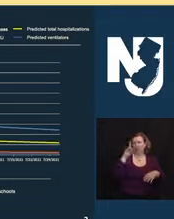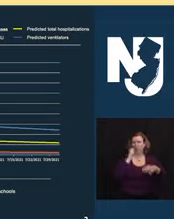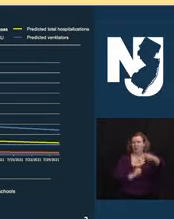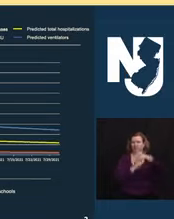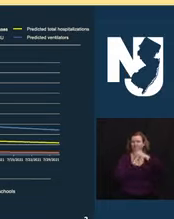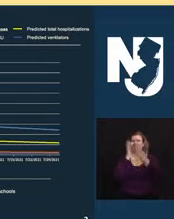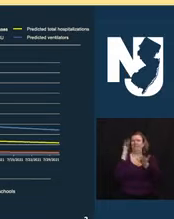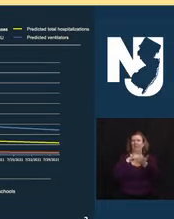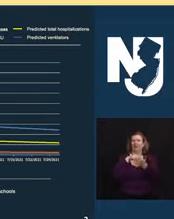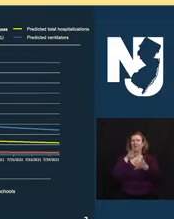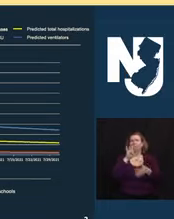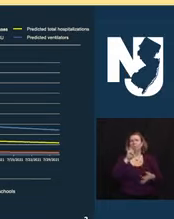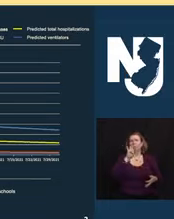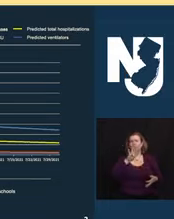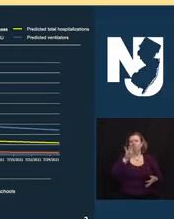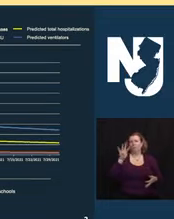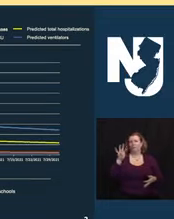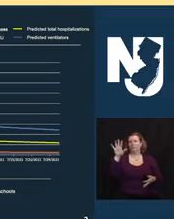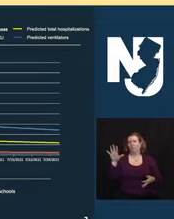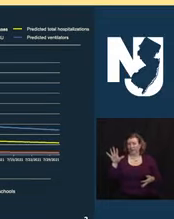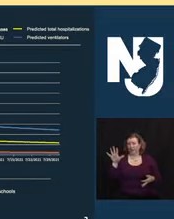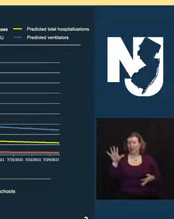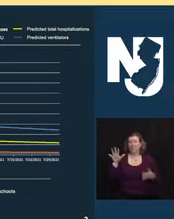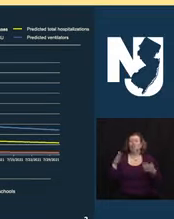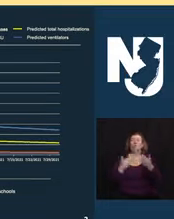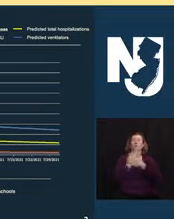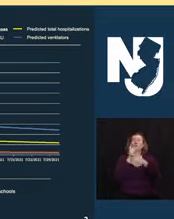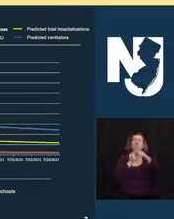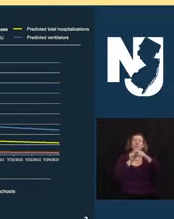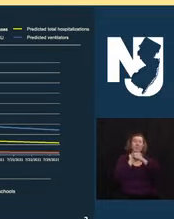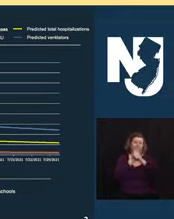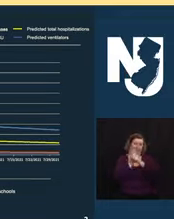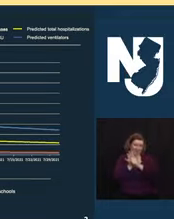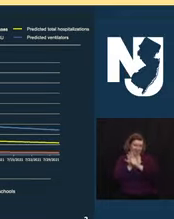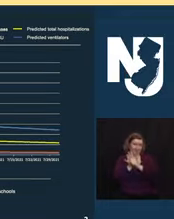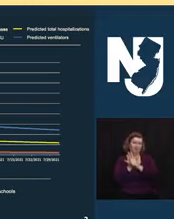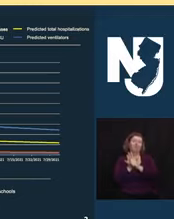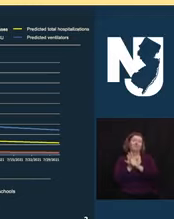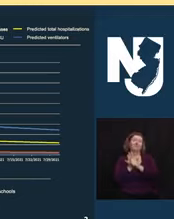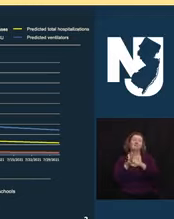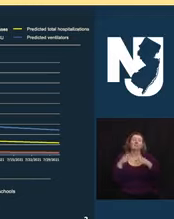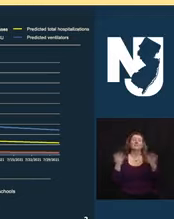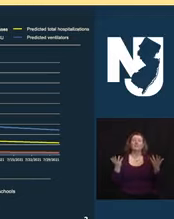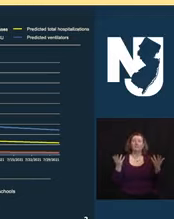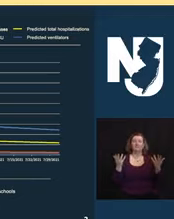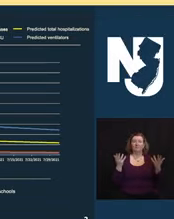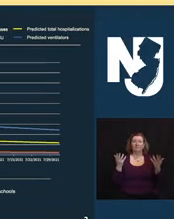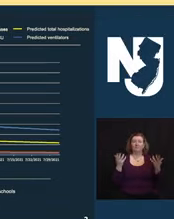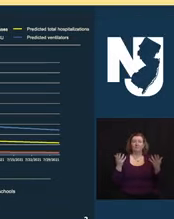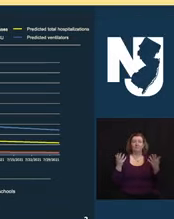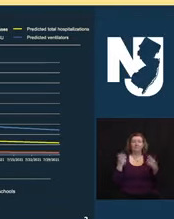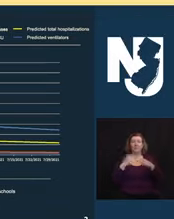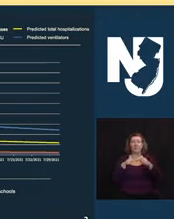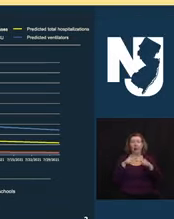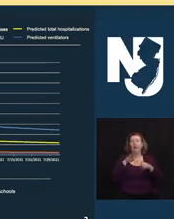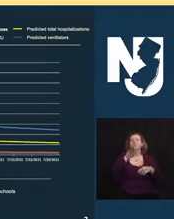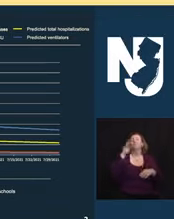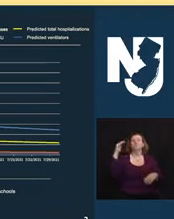5,445 new positive tests, but hover within the 5,000 plus range for most of